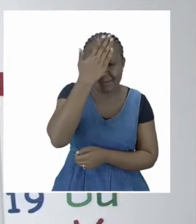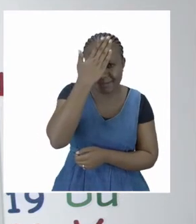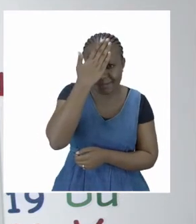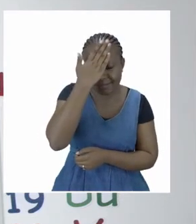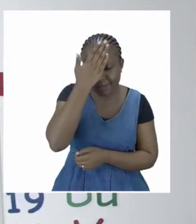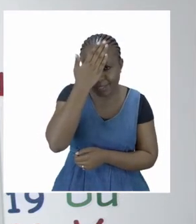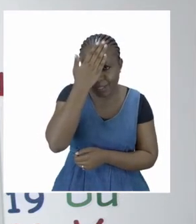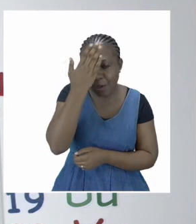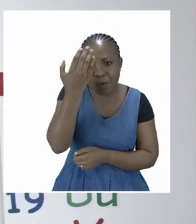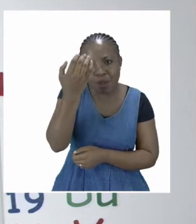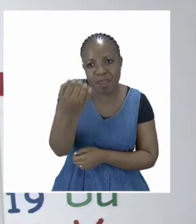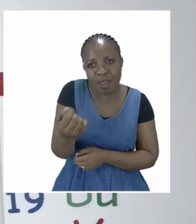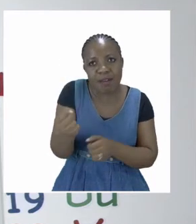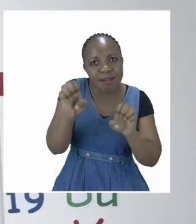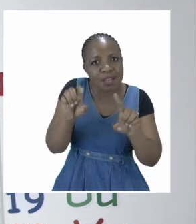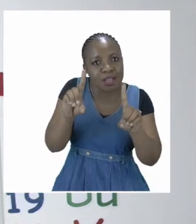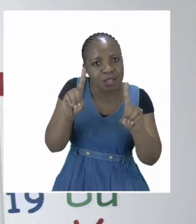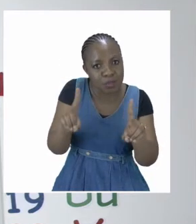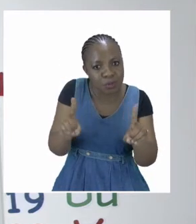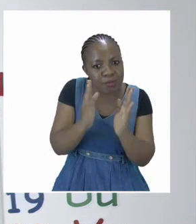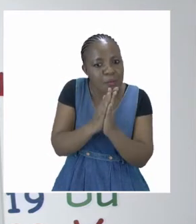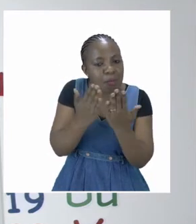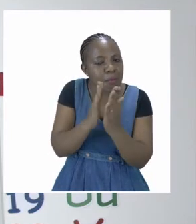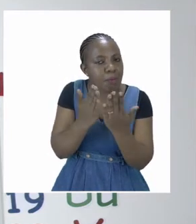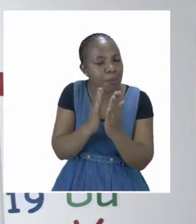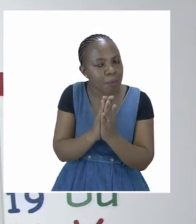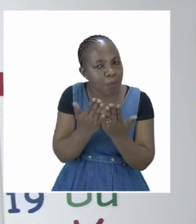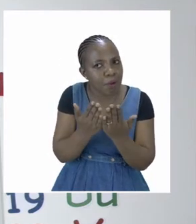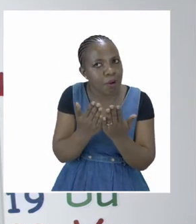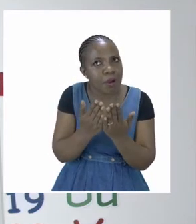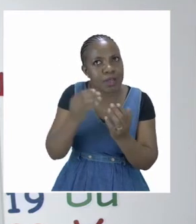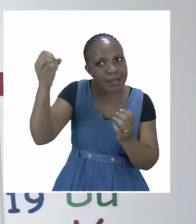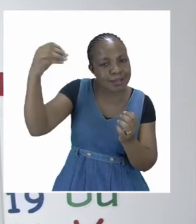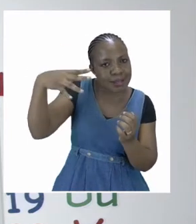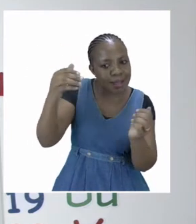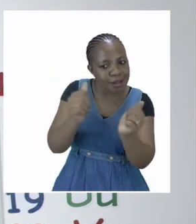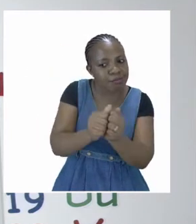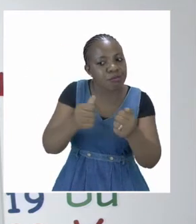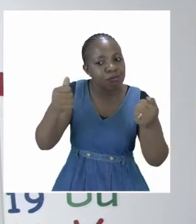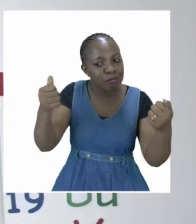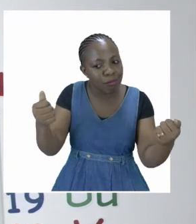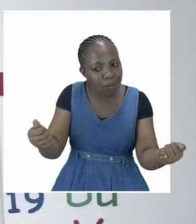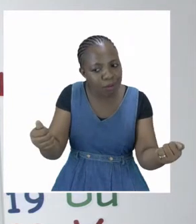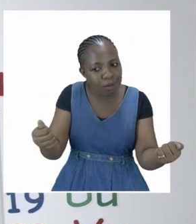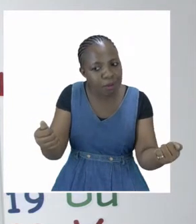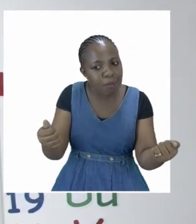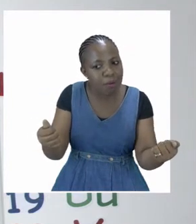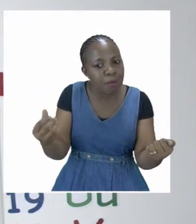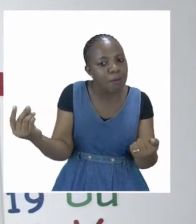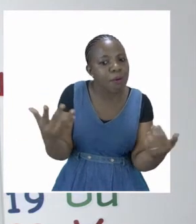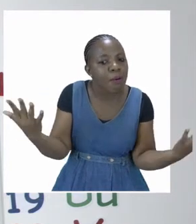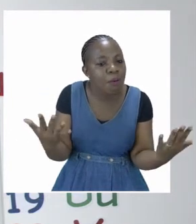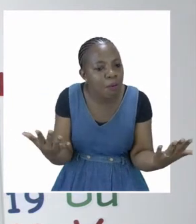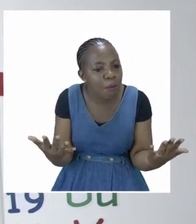booklet in our daily newspaper, street sales, or at your school every Monday